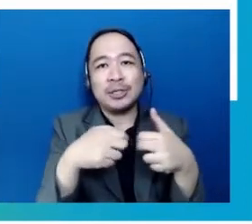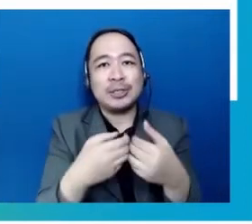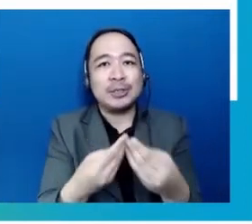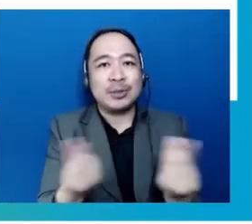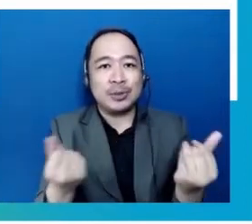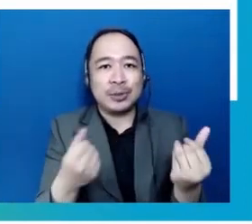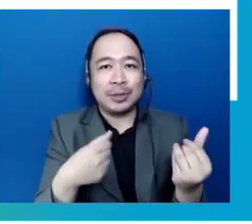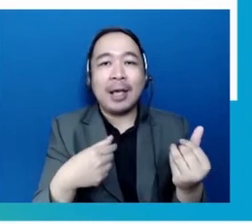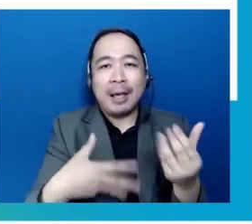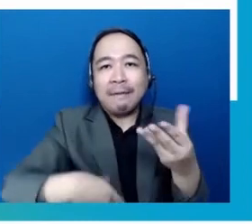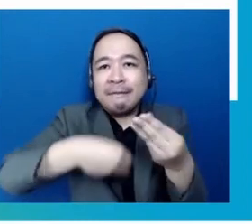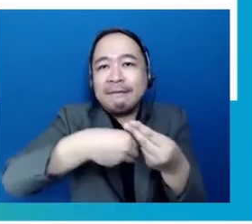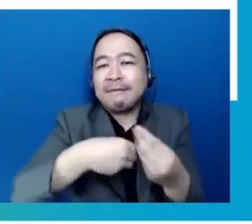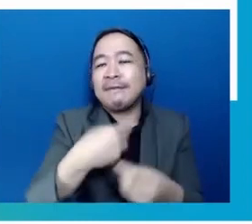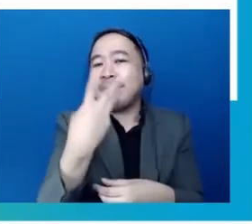later.